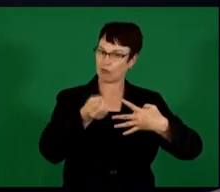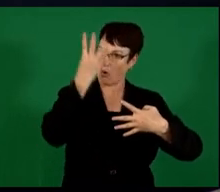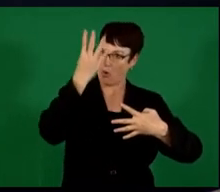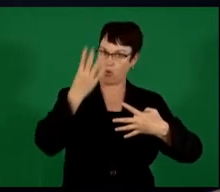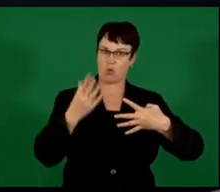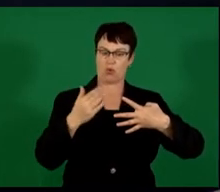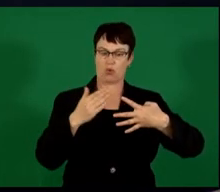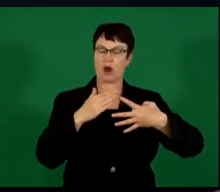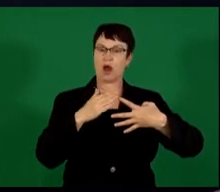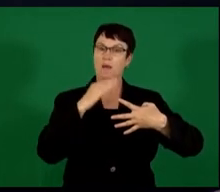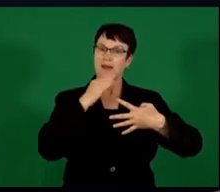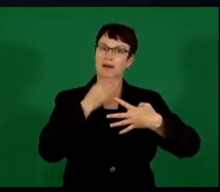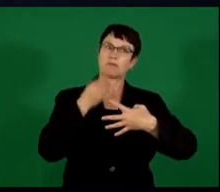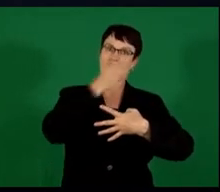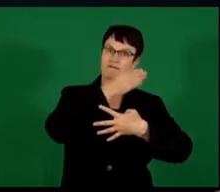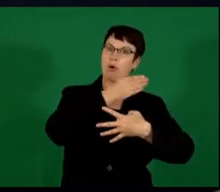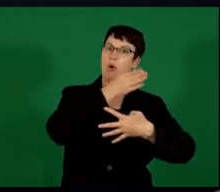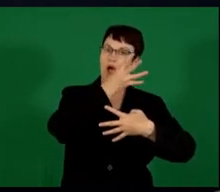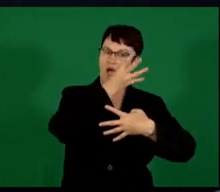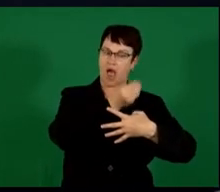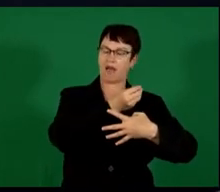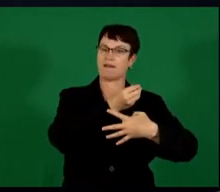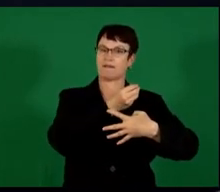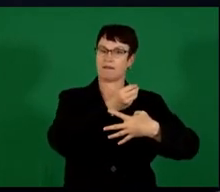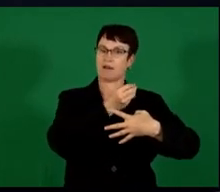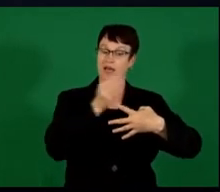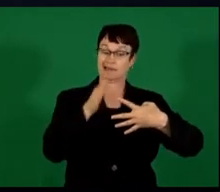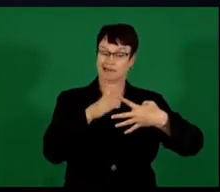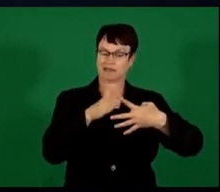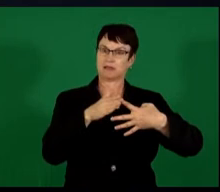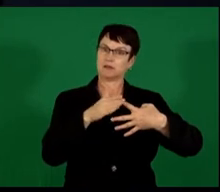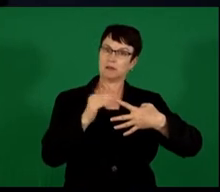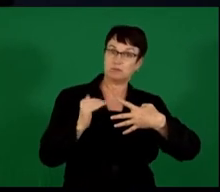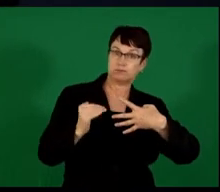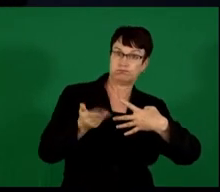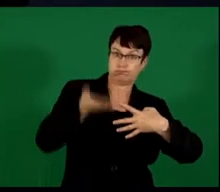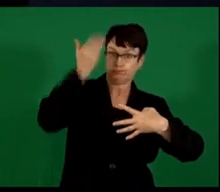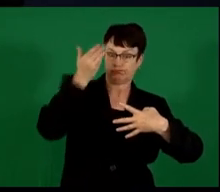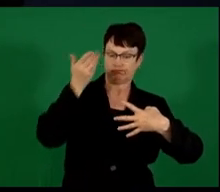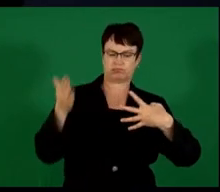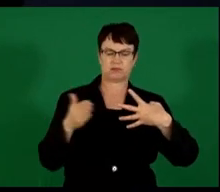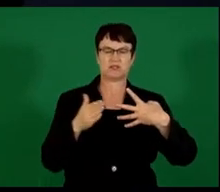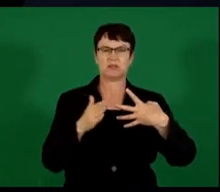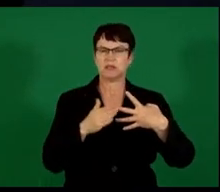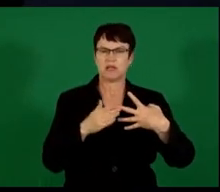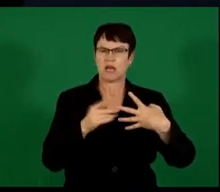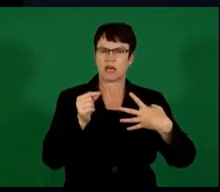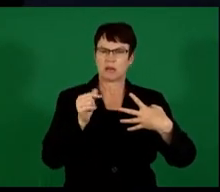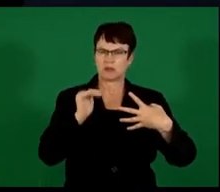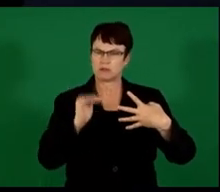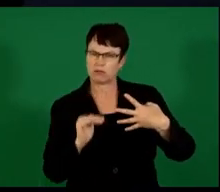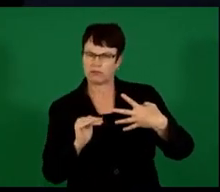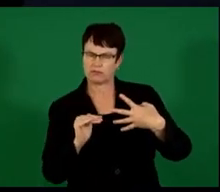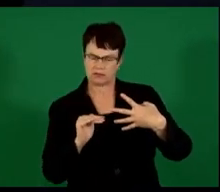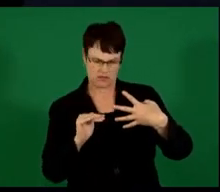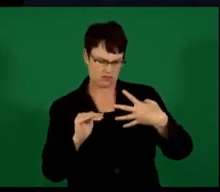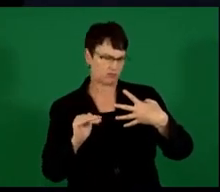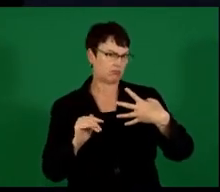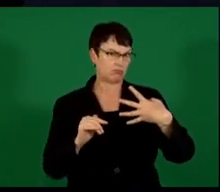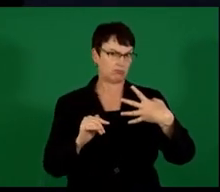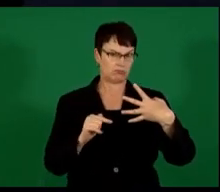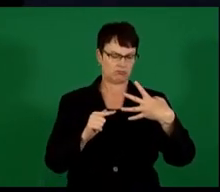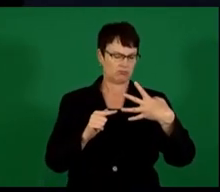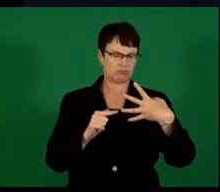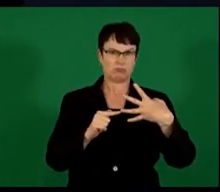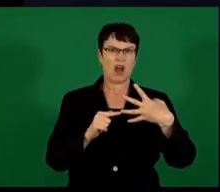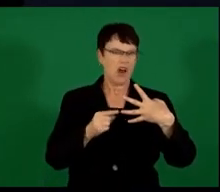quarter, so we had this very large first quarter increase. We had a small negative in the second quarter, And then there was just a rebound